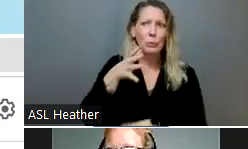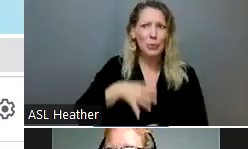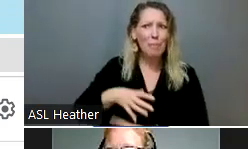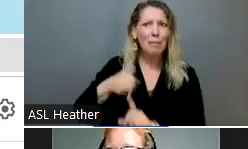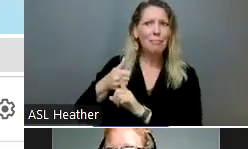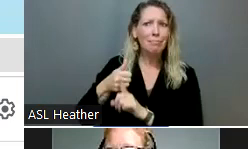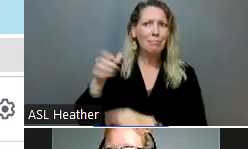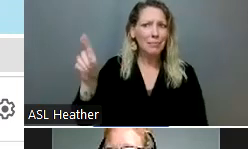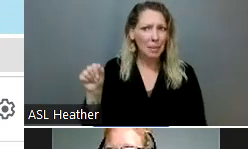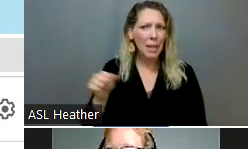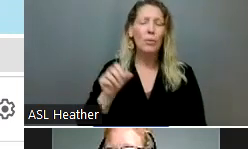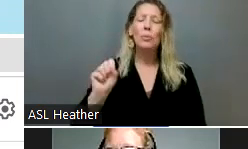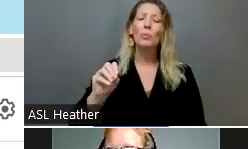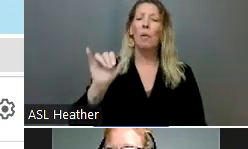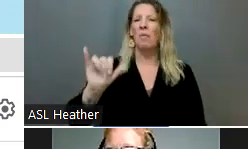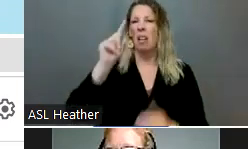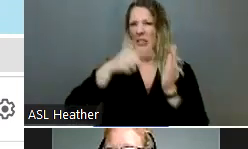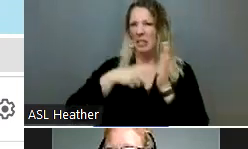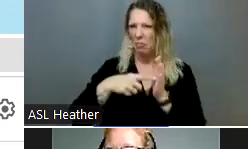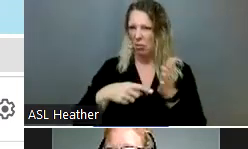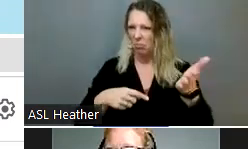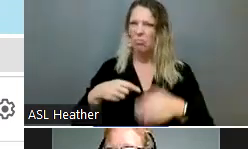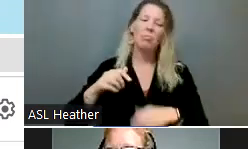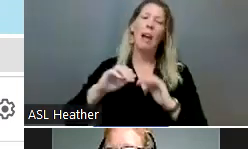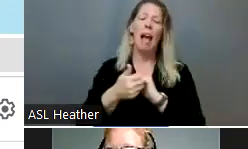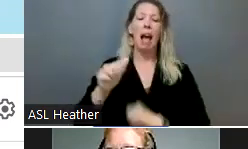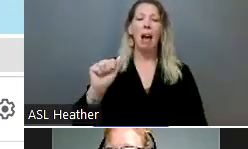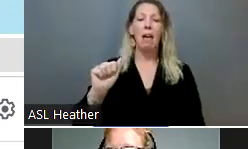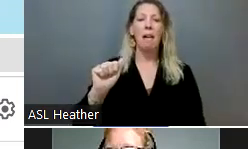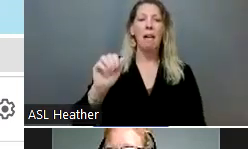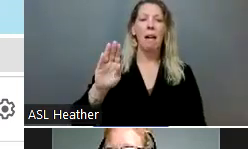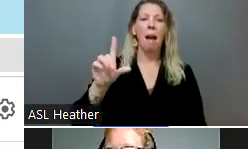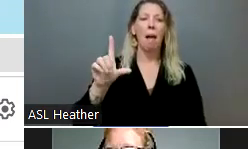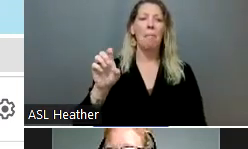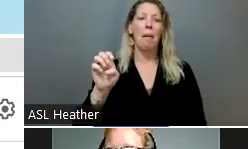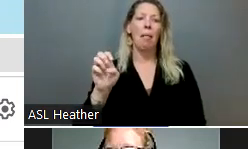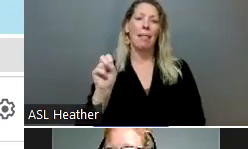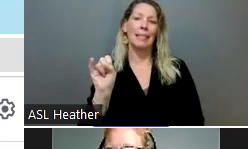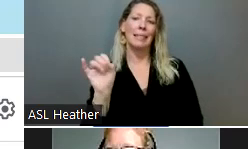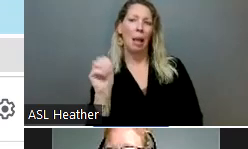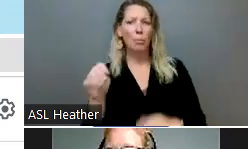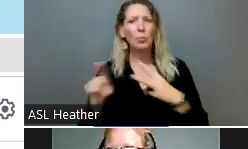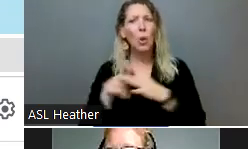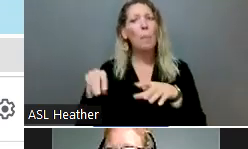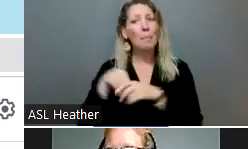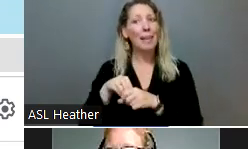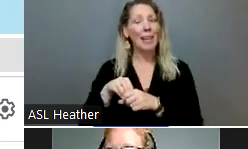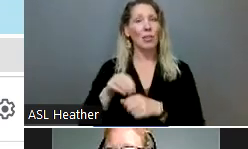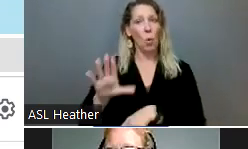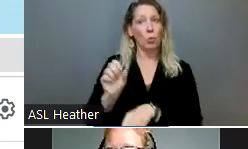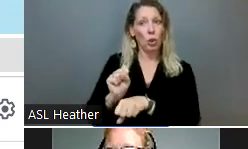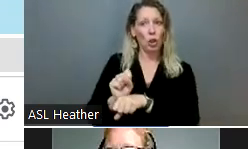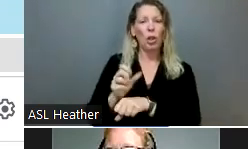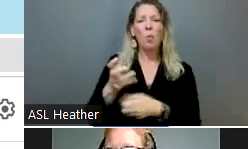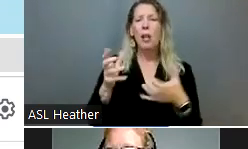disabilities. So that's like an example, right, of how ableism might show up in the work that we do. And we wanted to link the resource